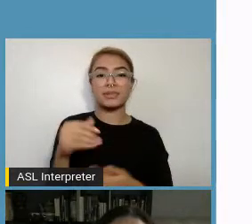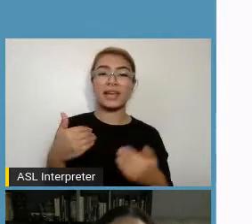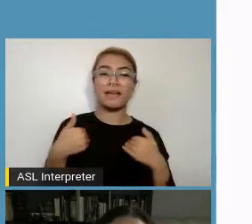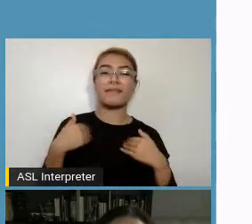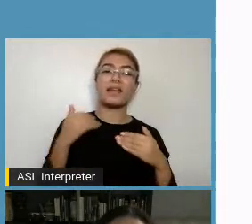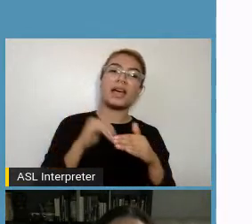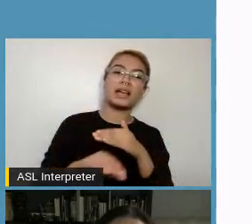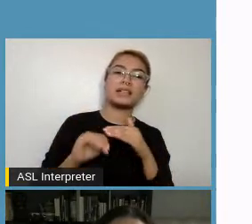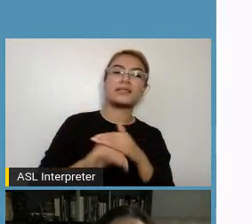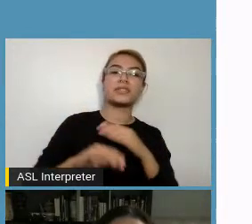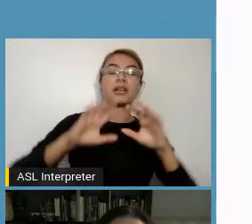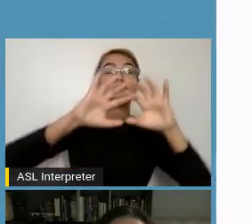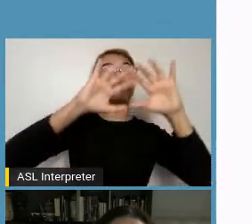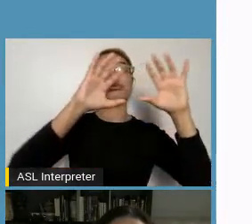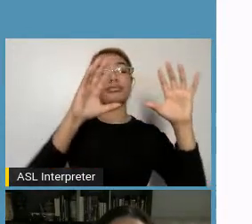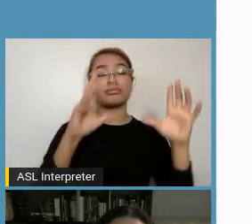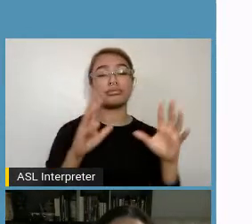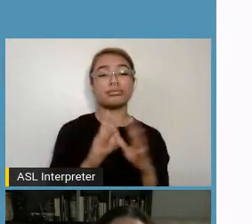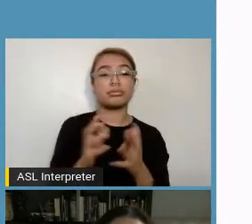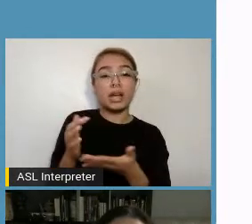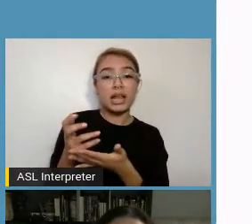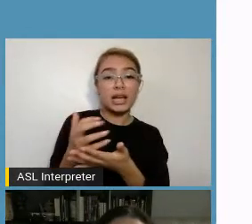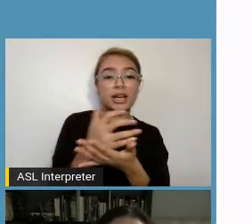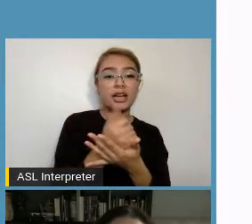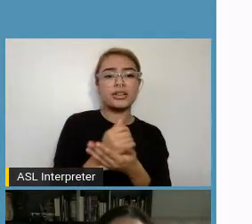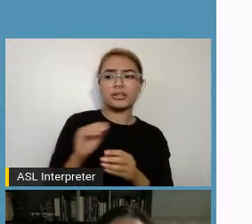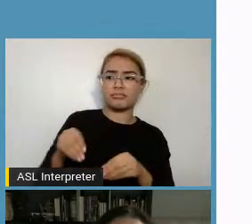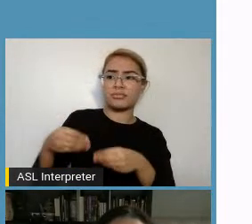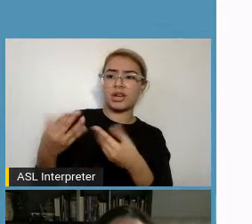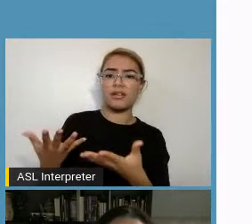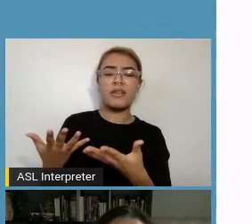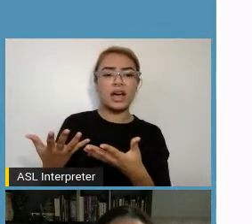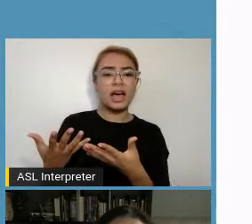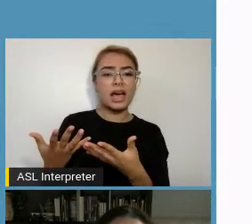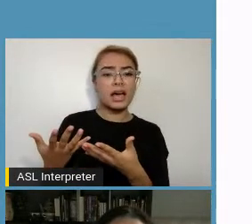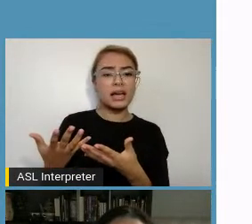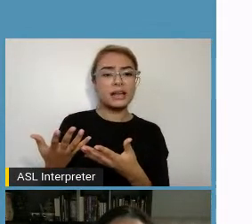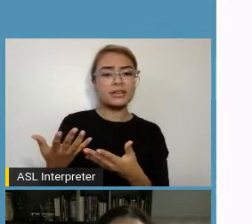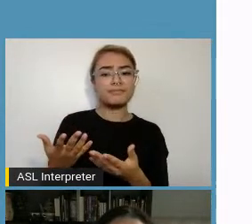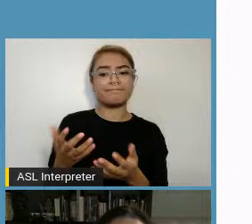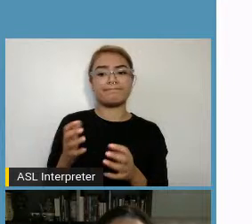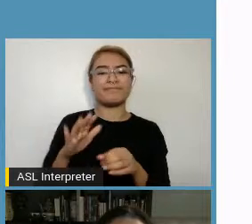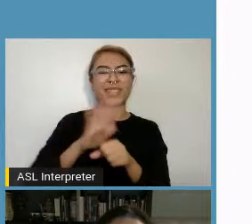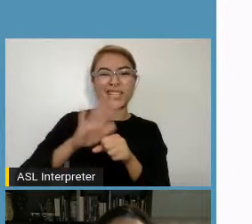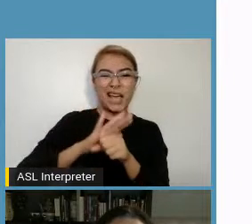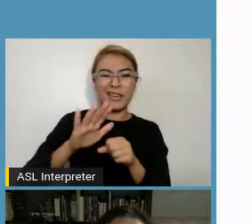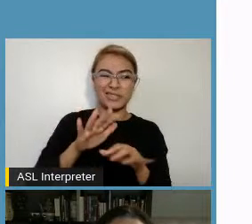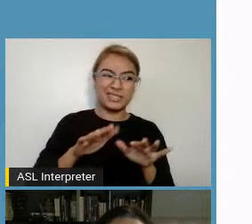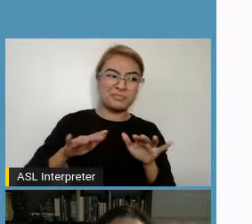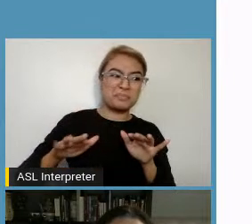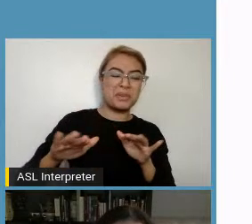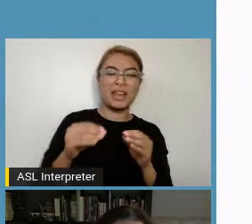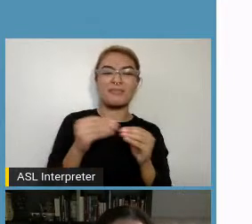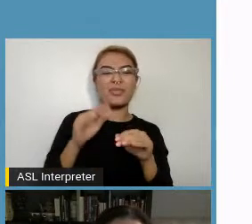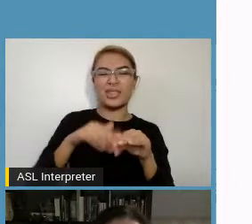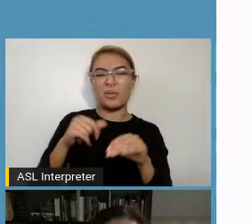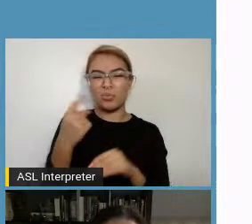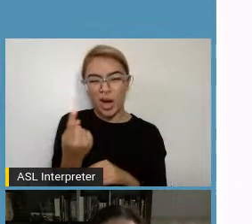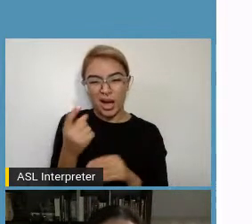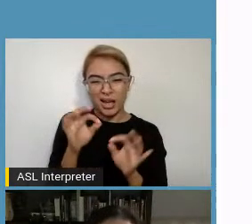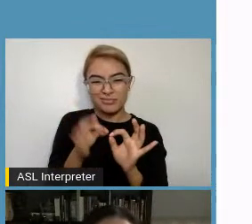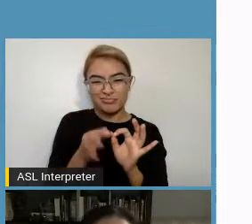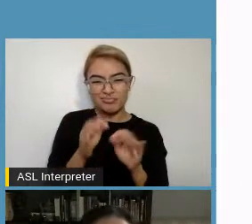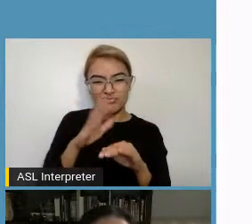to our whole collection, and to provide, there's enough space to put more than one interpretation